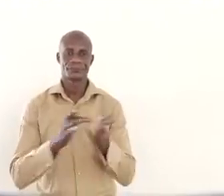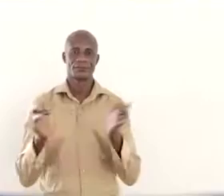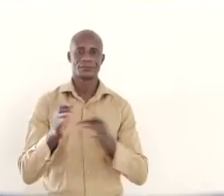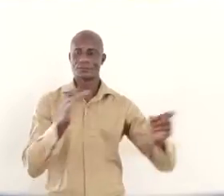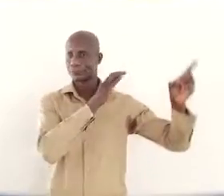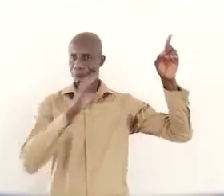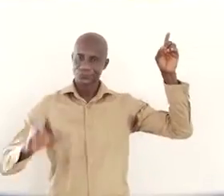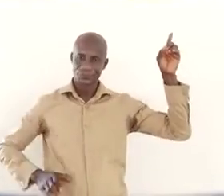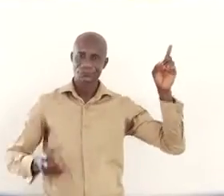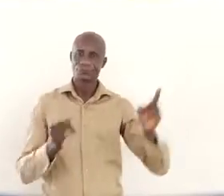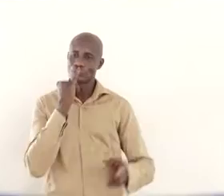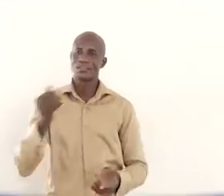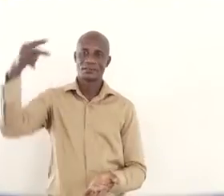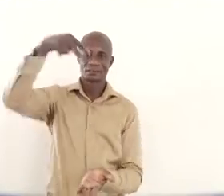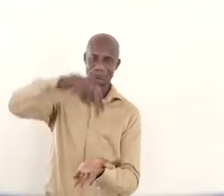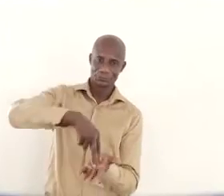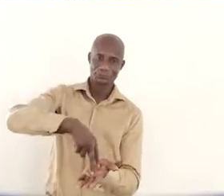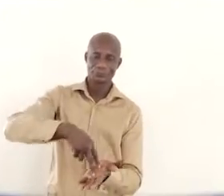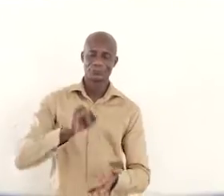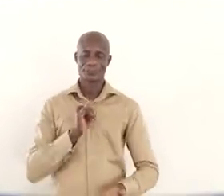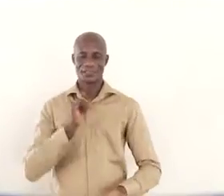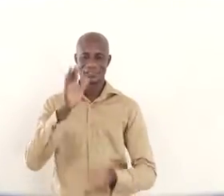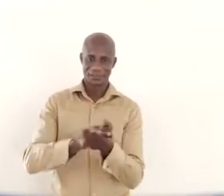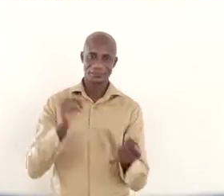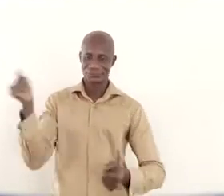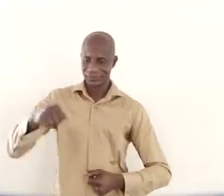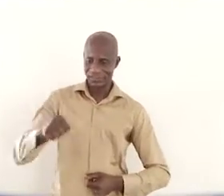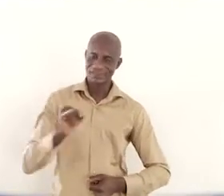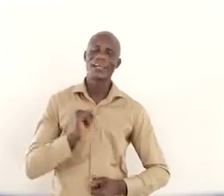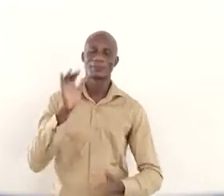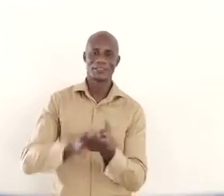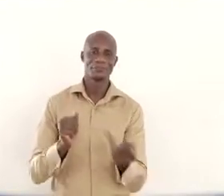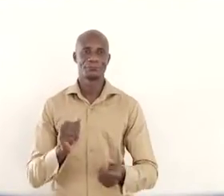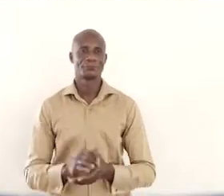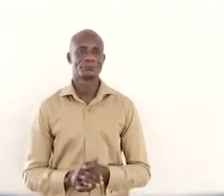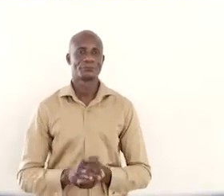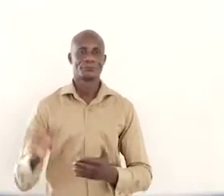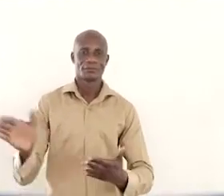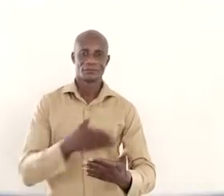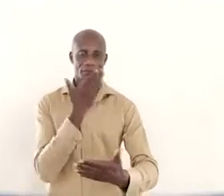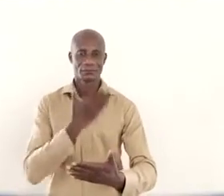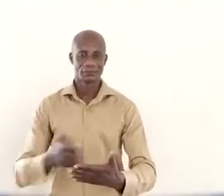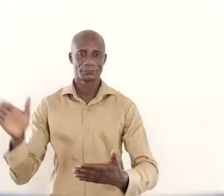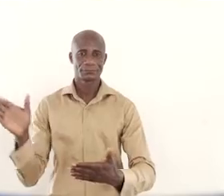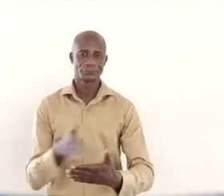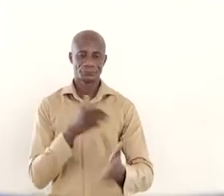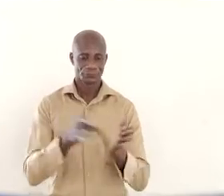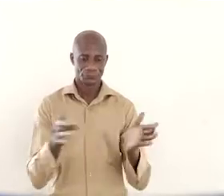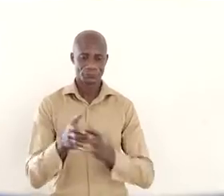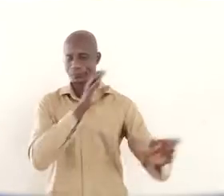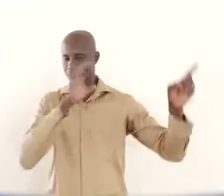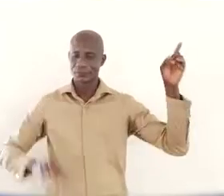Jesus Christ is risen. I believe, yes, I believe. Jesus Christ